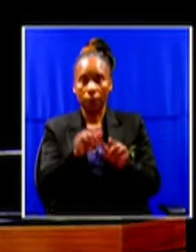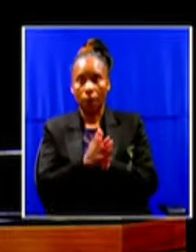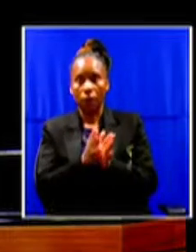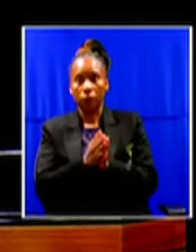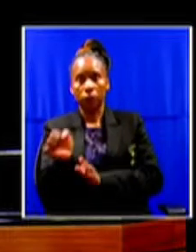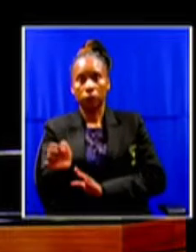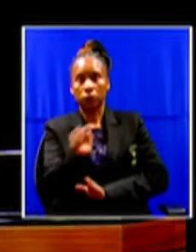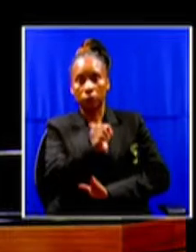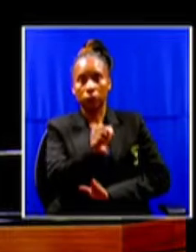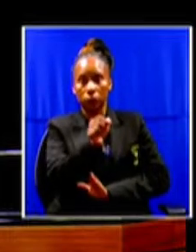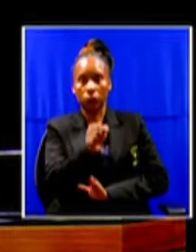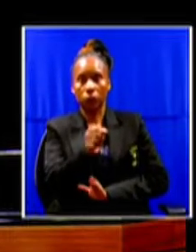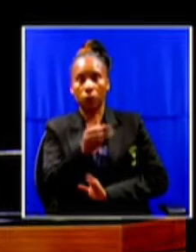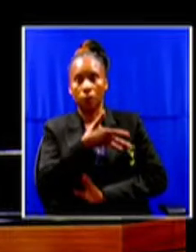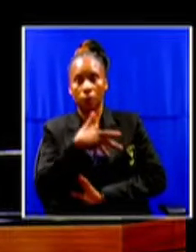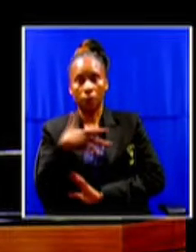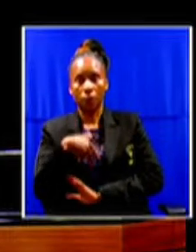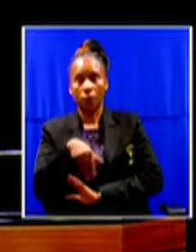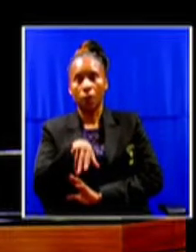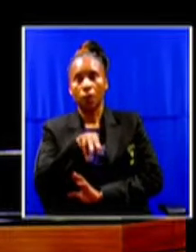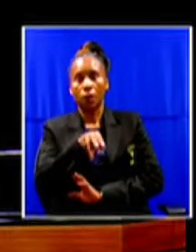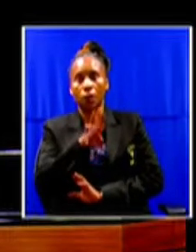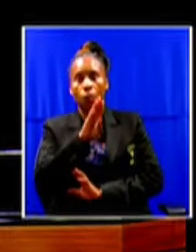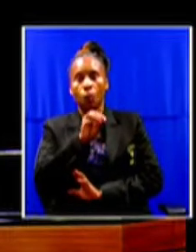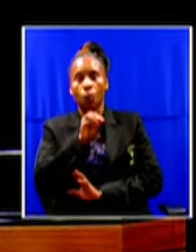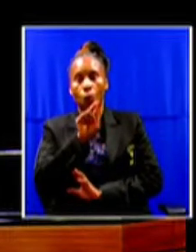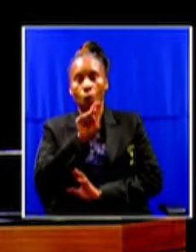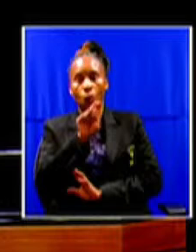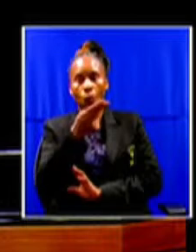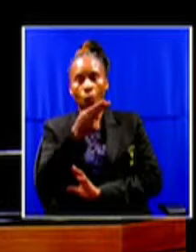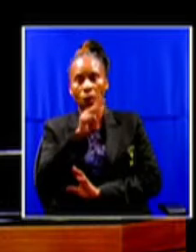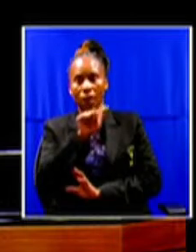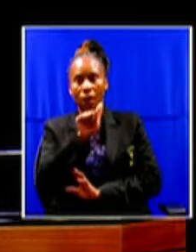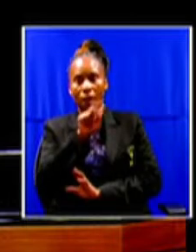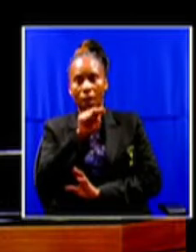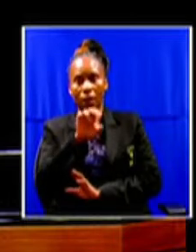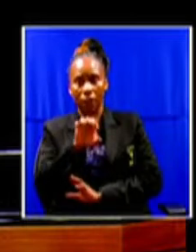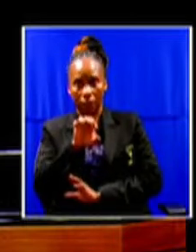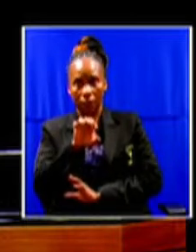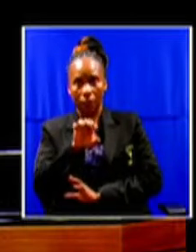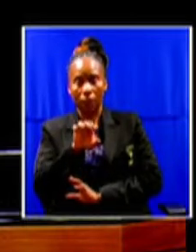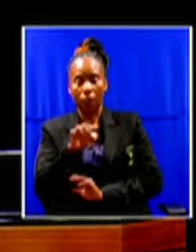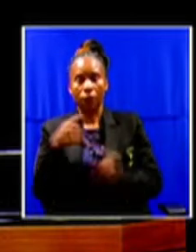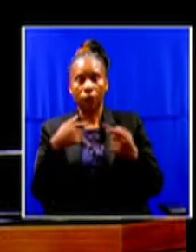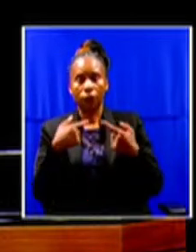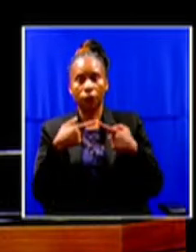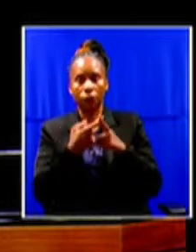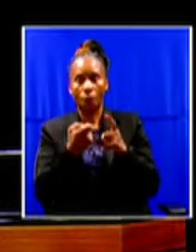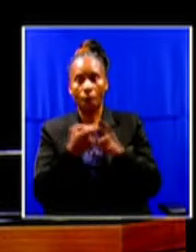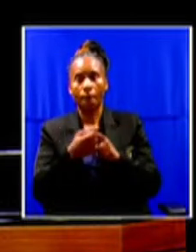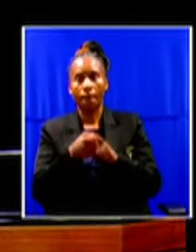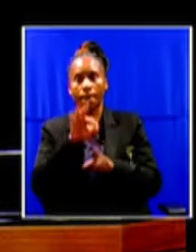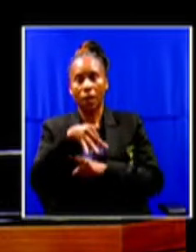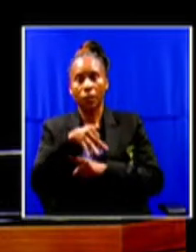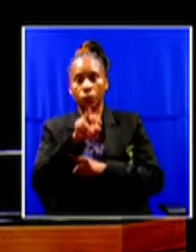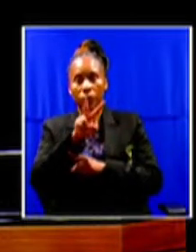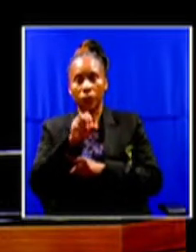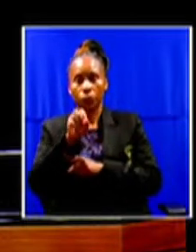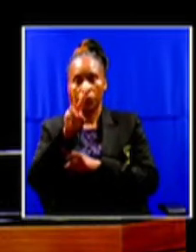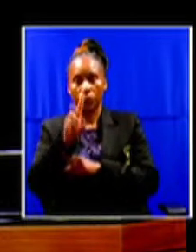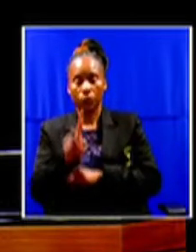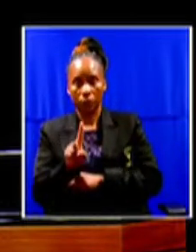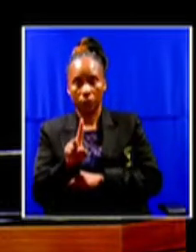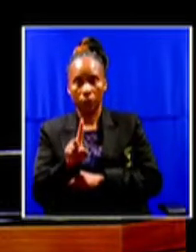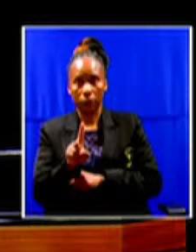with effect from the 17th March 2021. The member has made and subscribed the